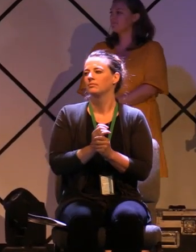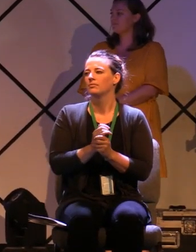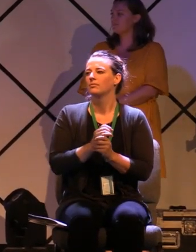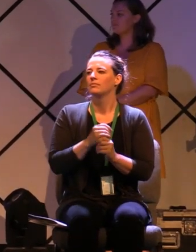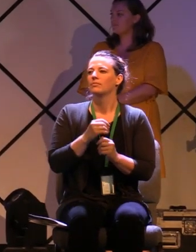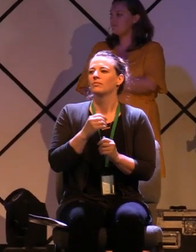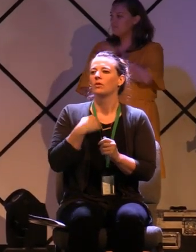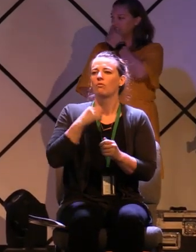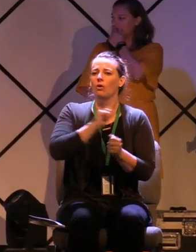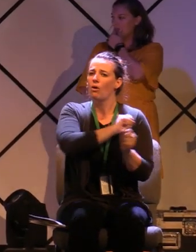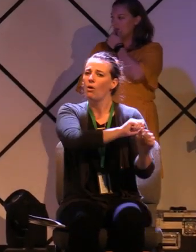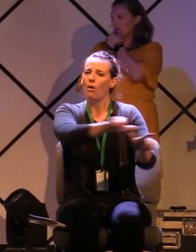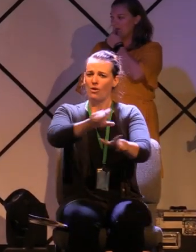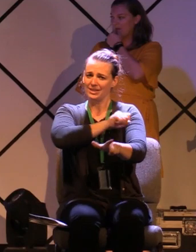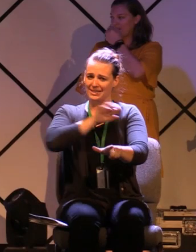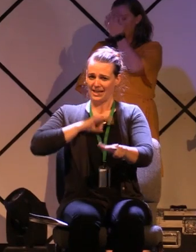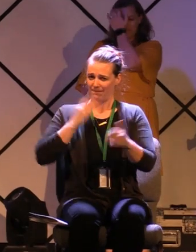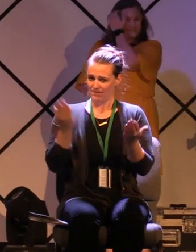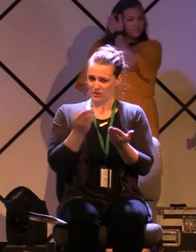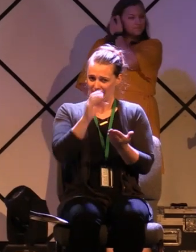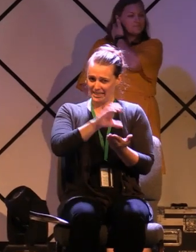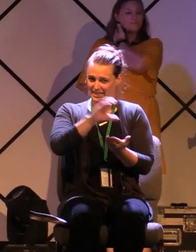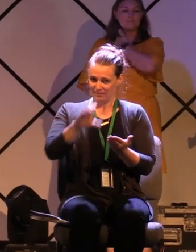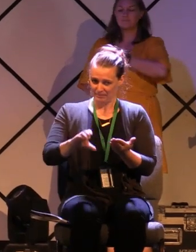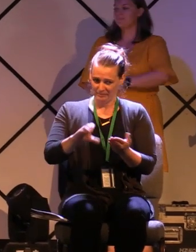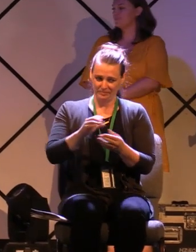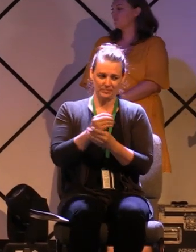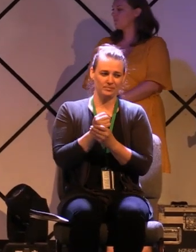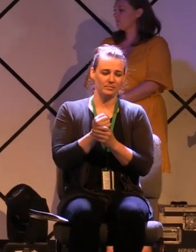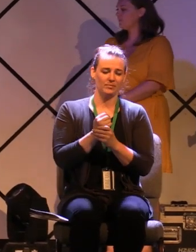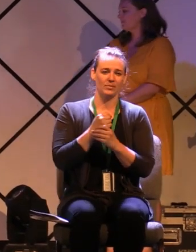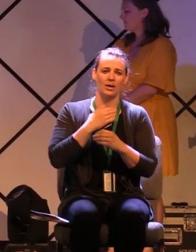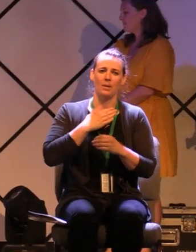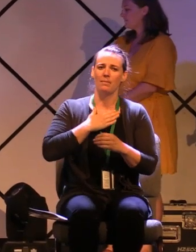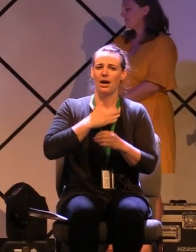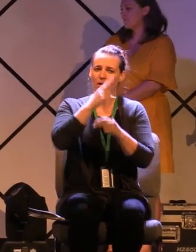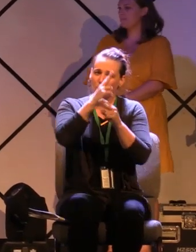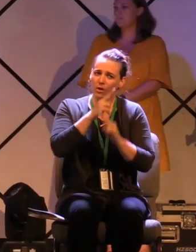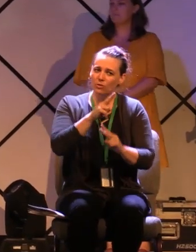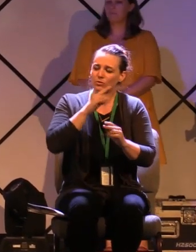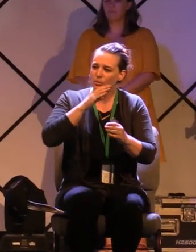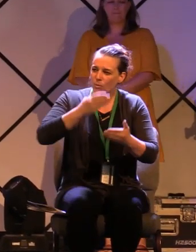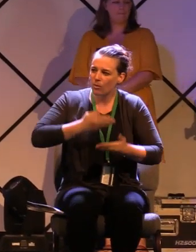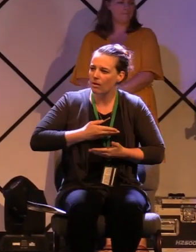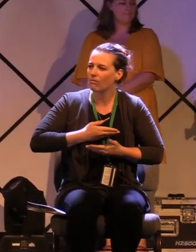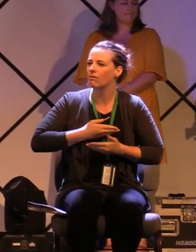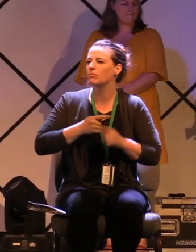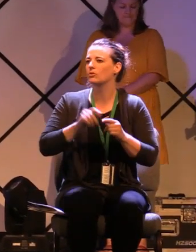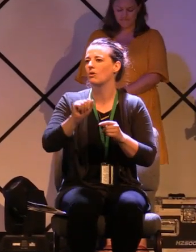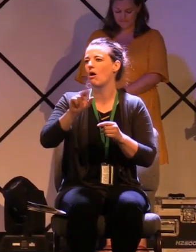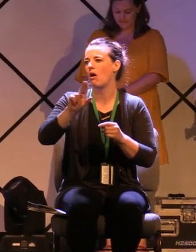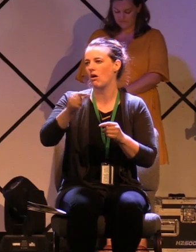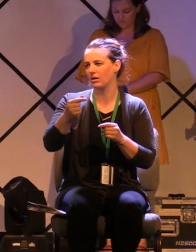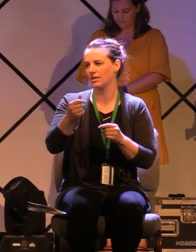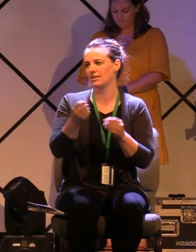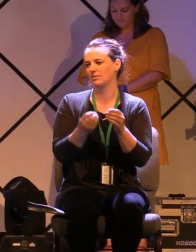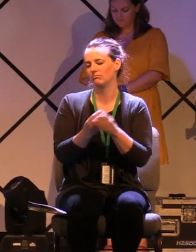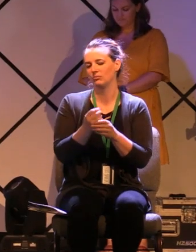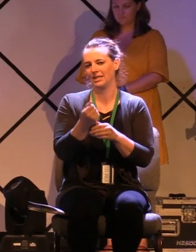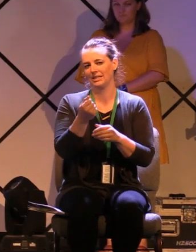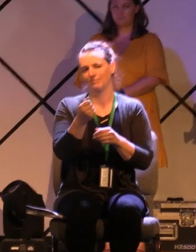On behalf of the entire staff here at Canine Companions for Independence, it is my honor to welcome you to our August 2019